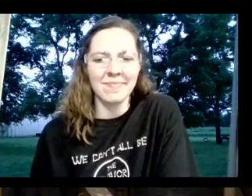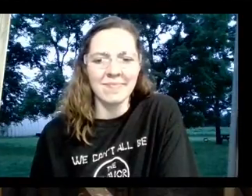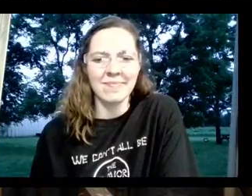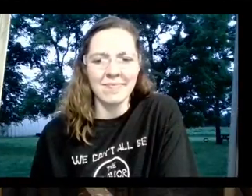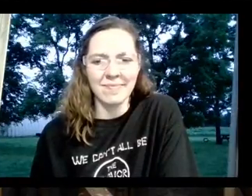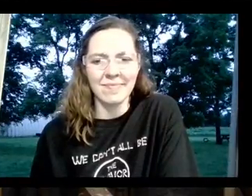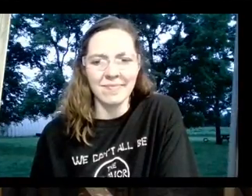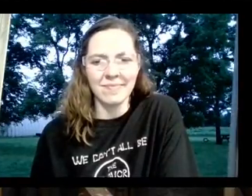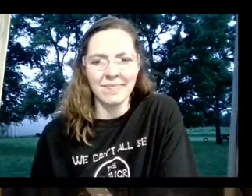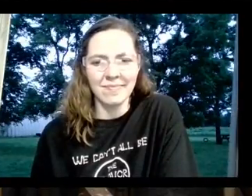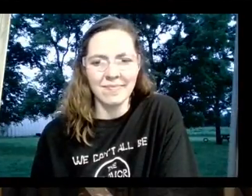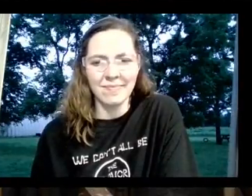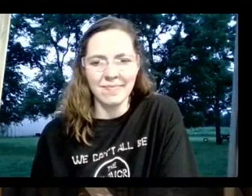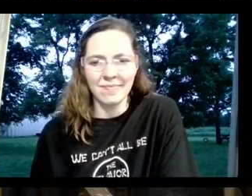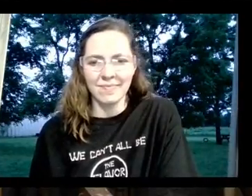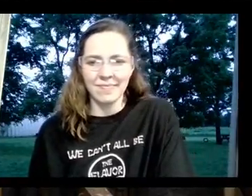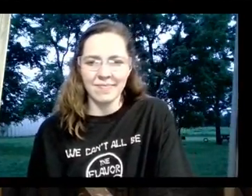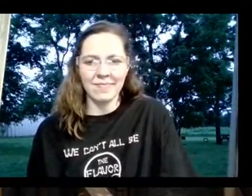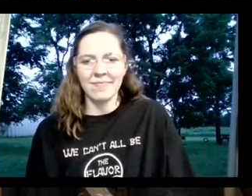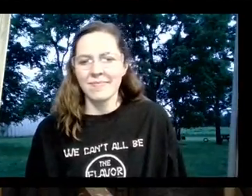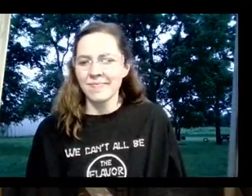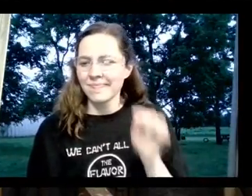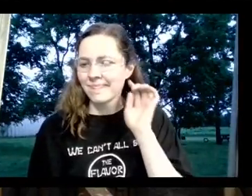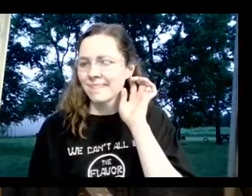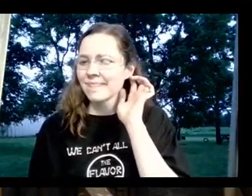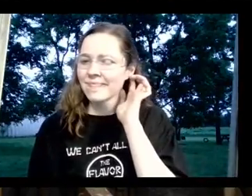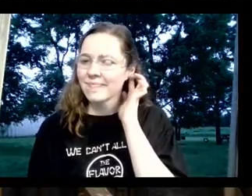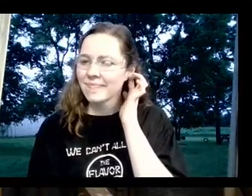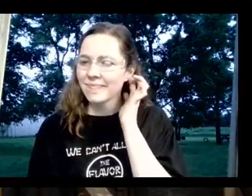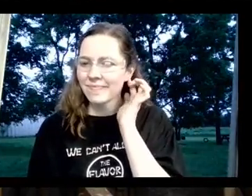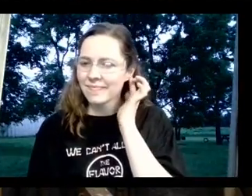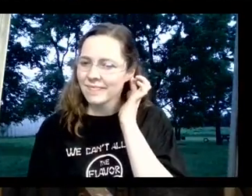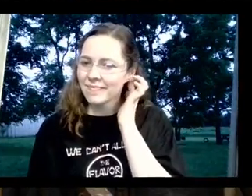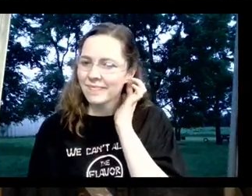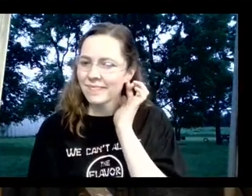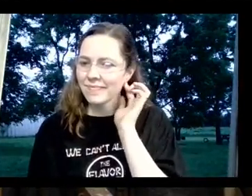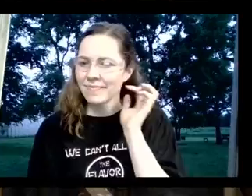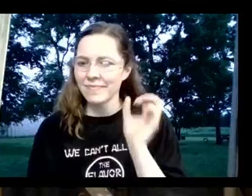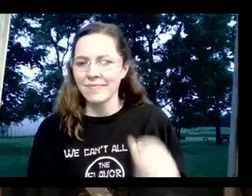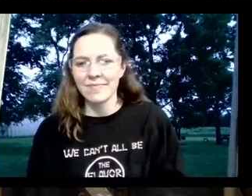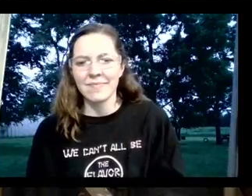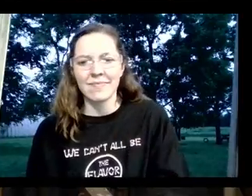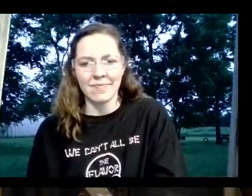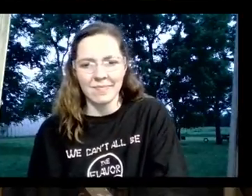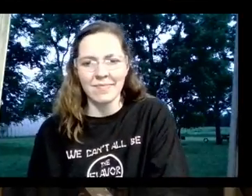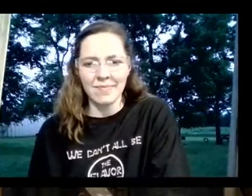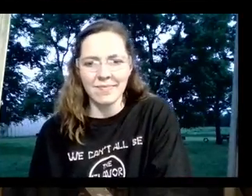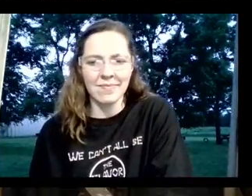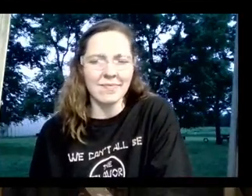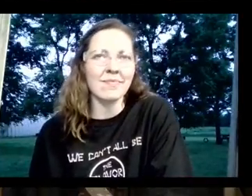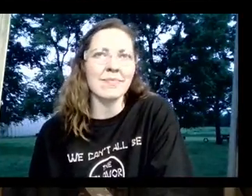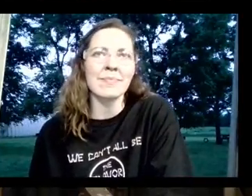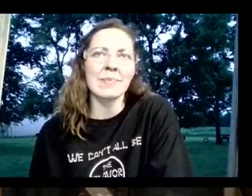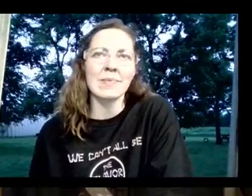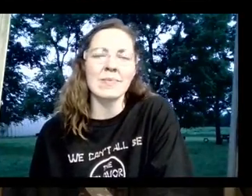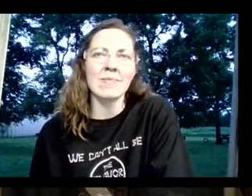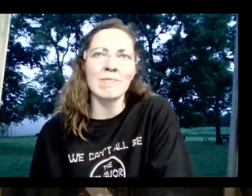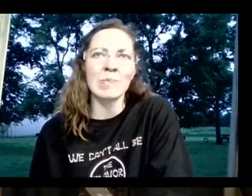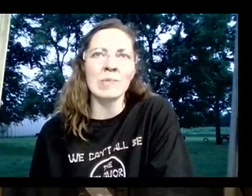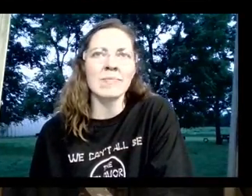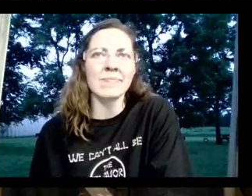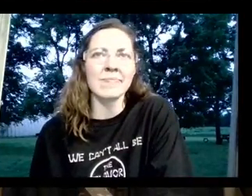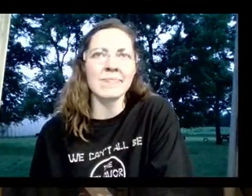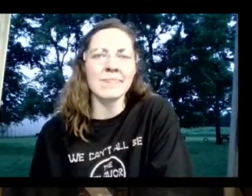project. The door's open, wide open. Do what you want. Have a lot of fun with it. I am excited to see